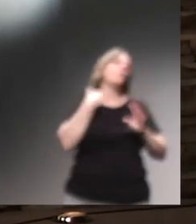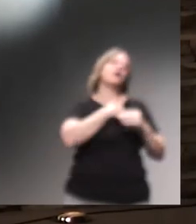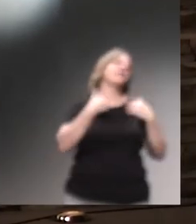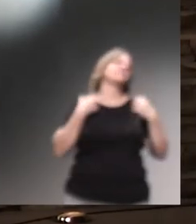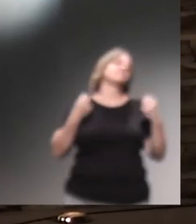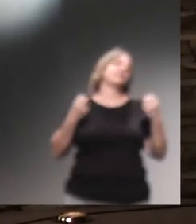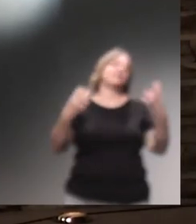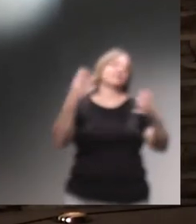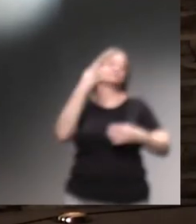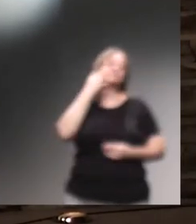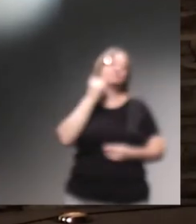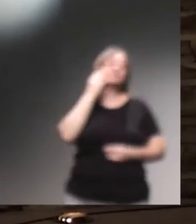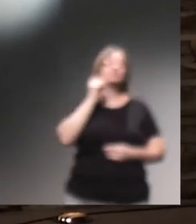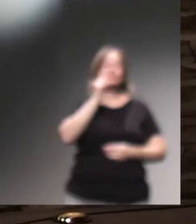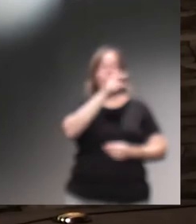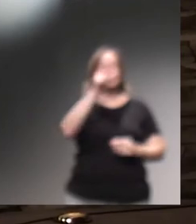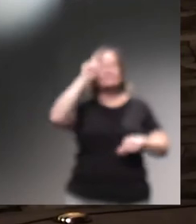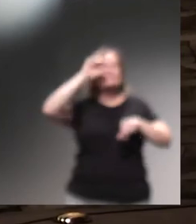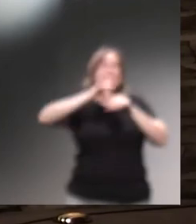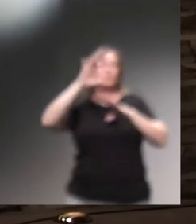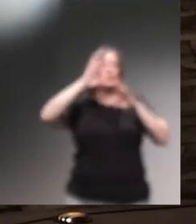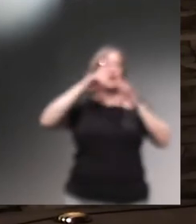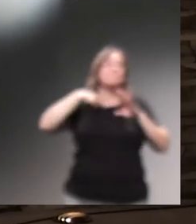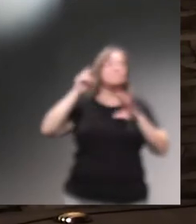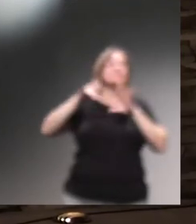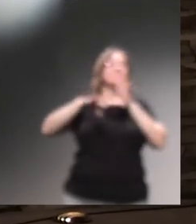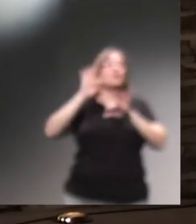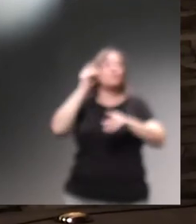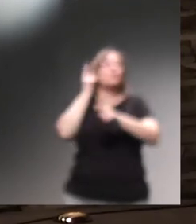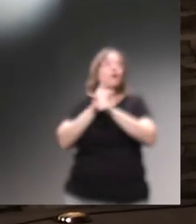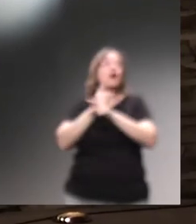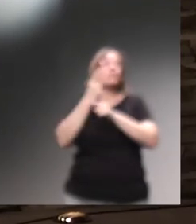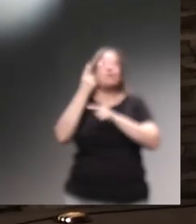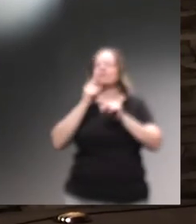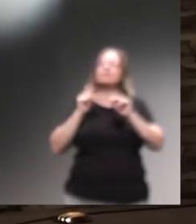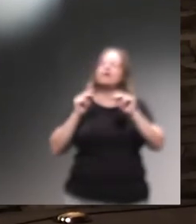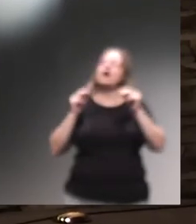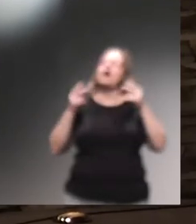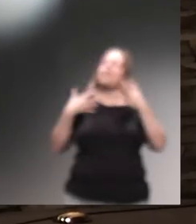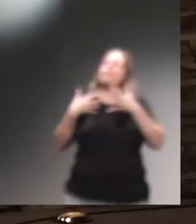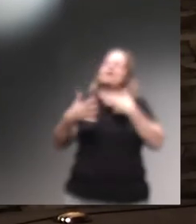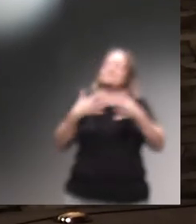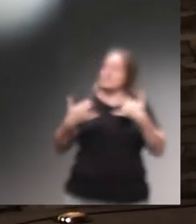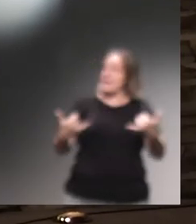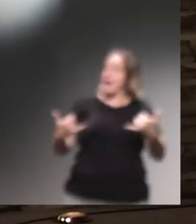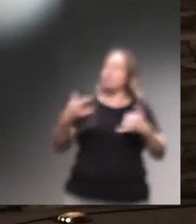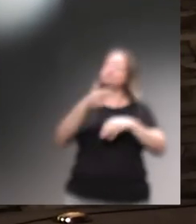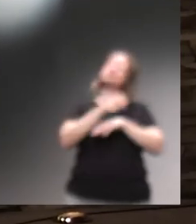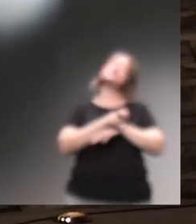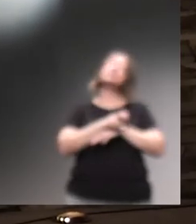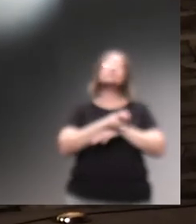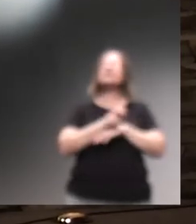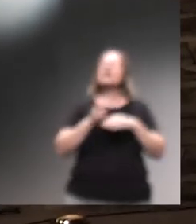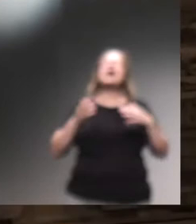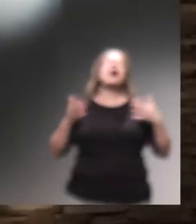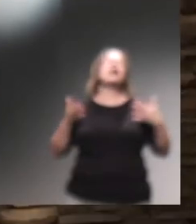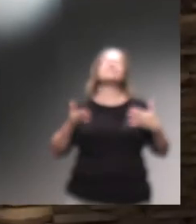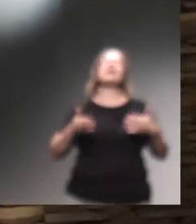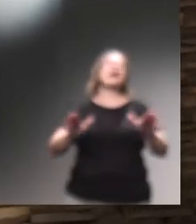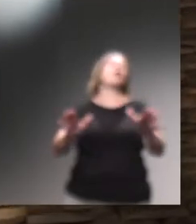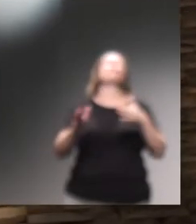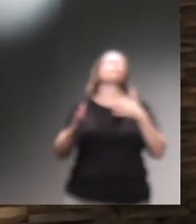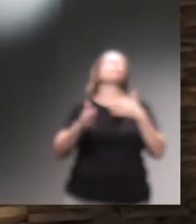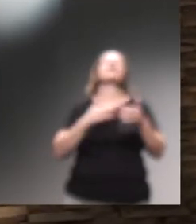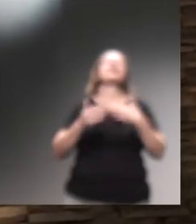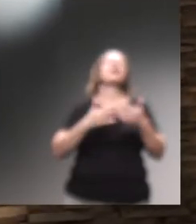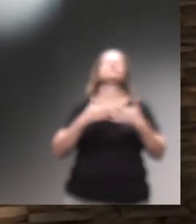perfect moment of divine love. Just allow a memory to come to your mind. So I'll give you time to do that. Think about your happy